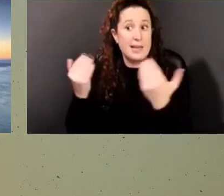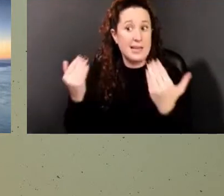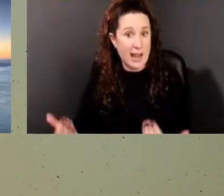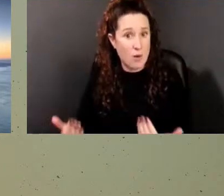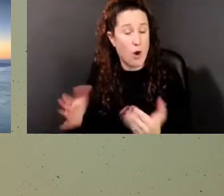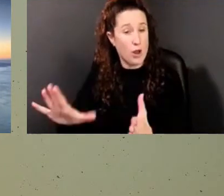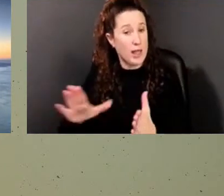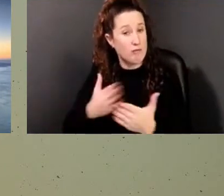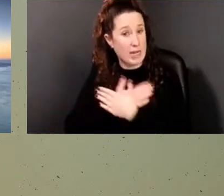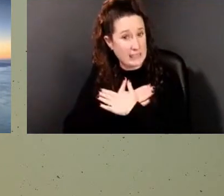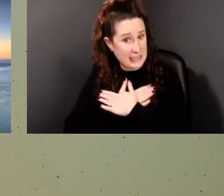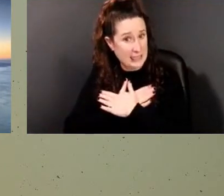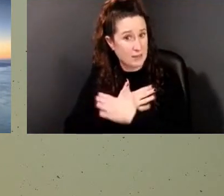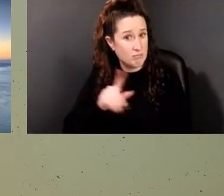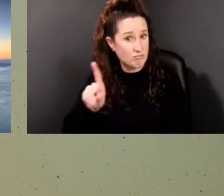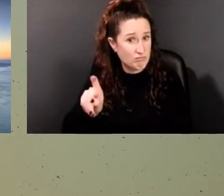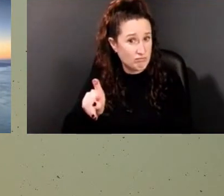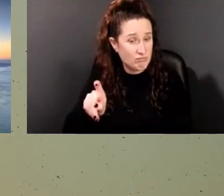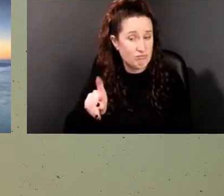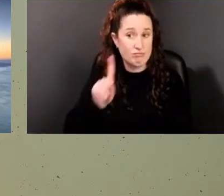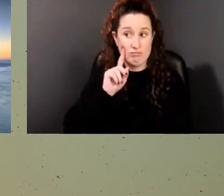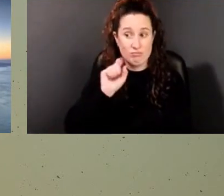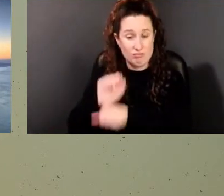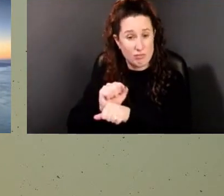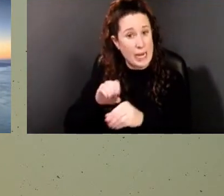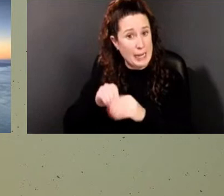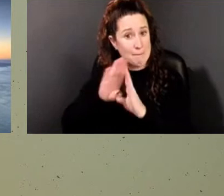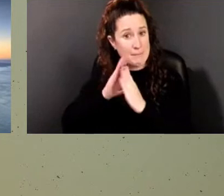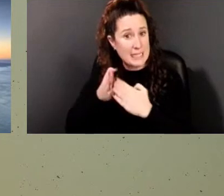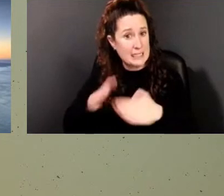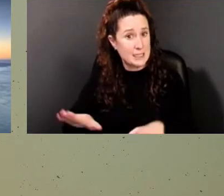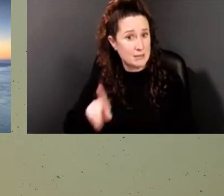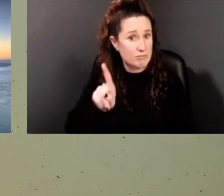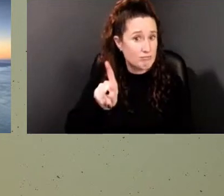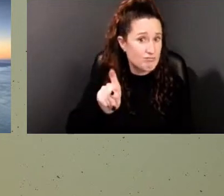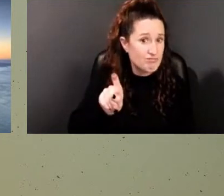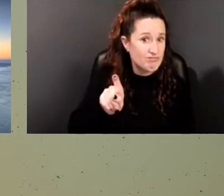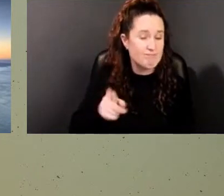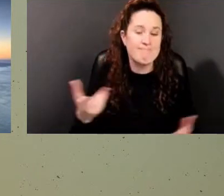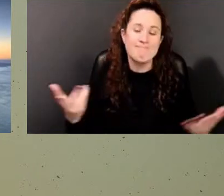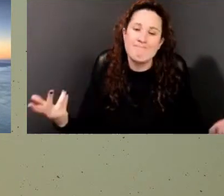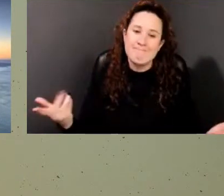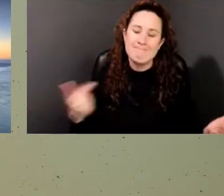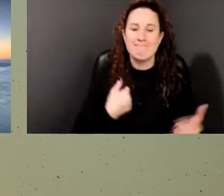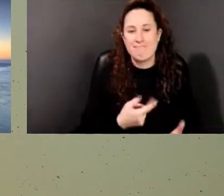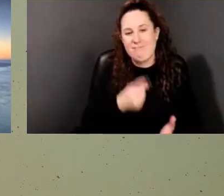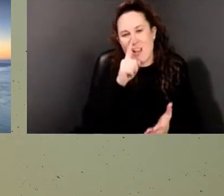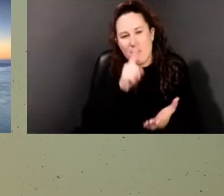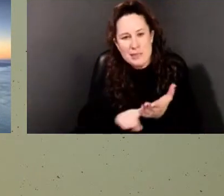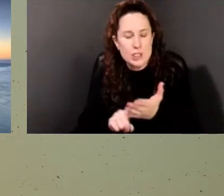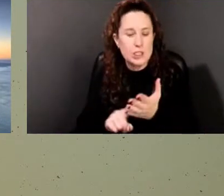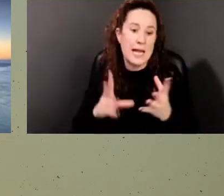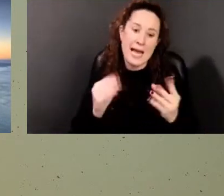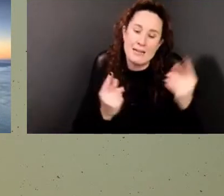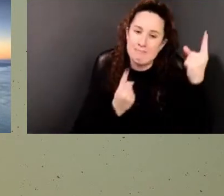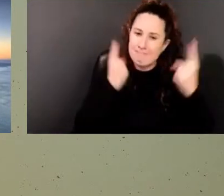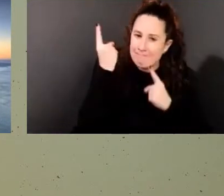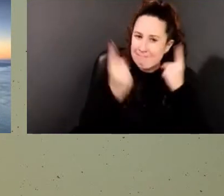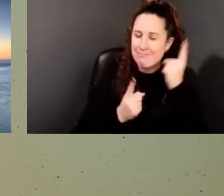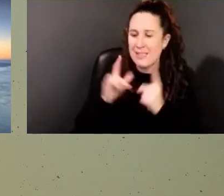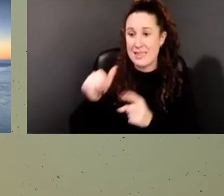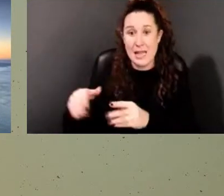them? And there's research, and I argue this too, that one of the reasons why the burying ground was